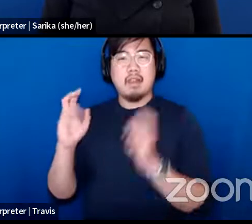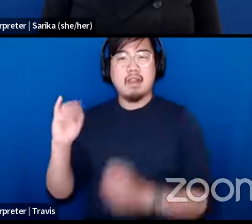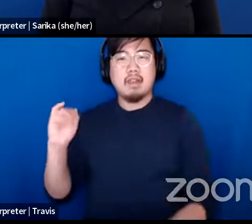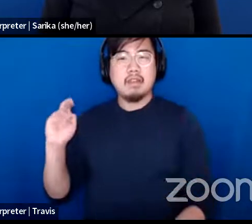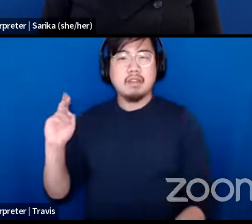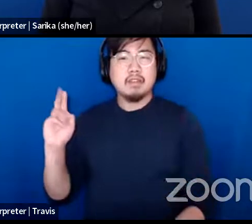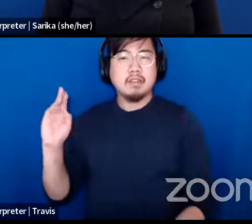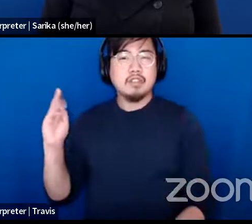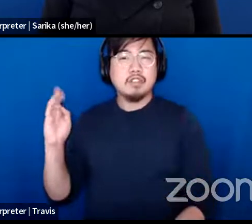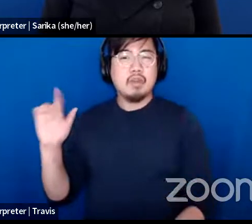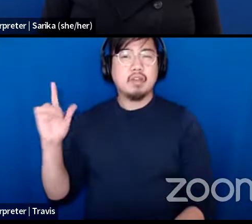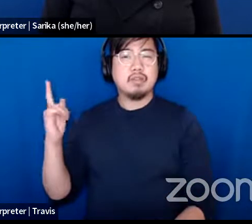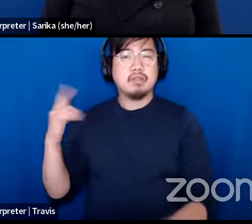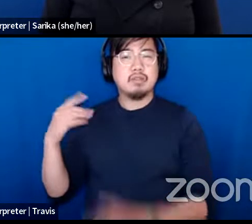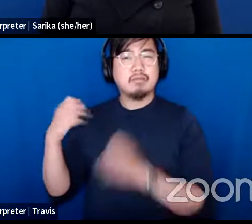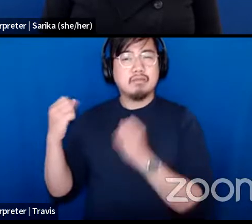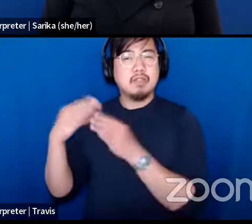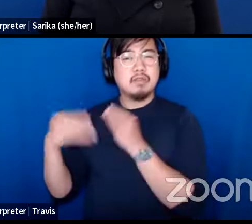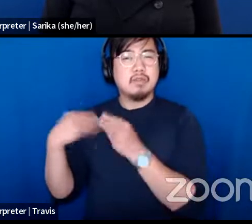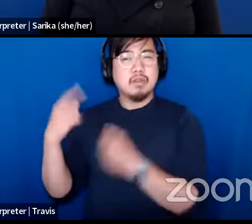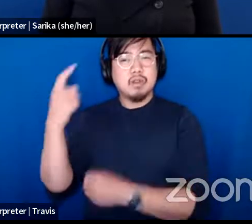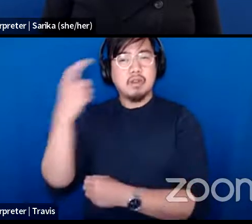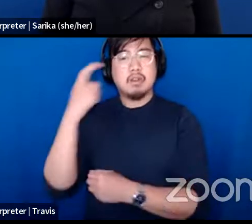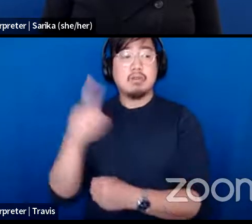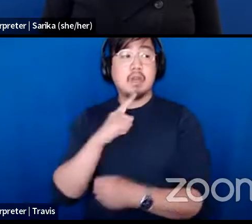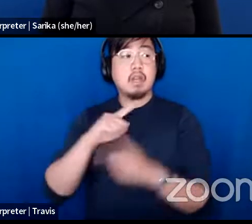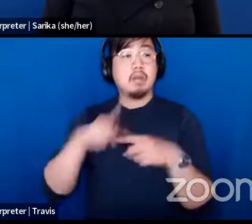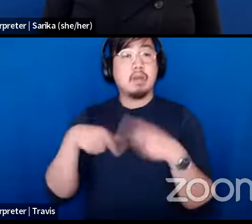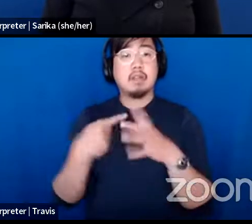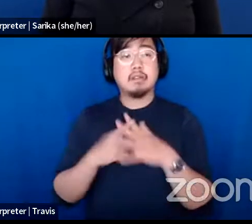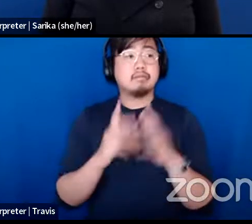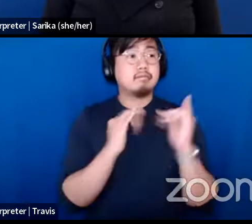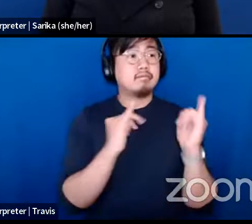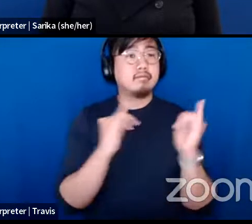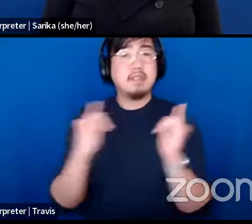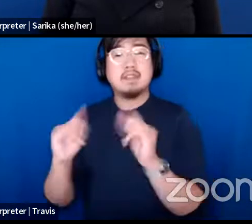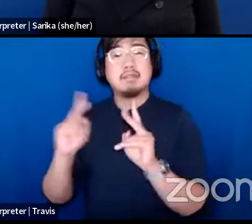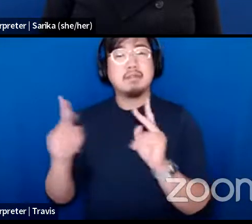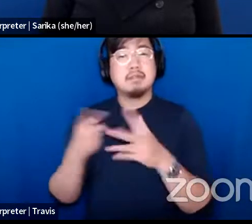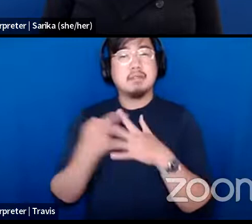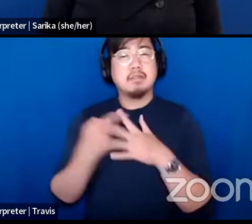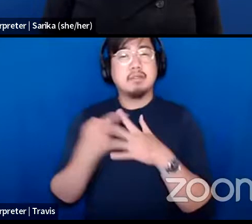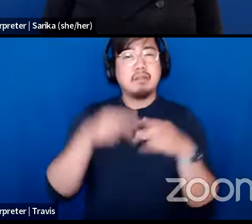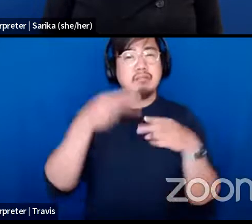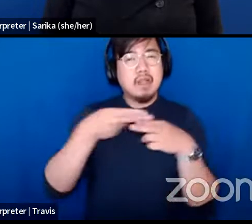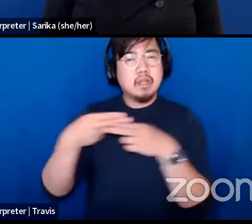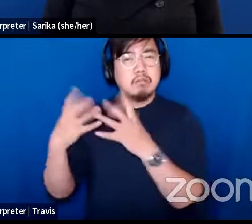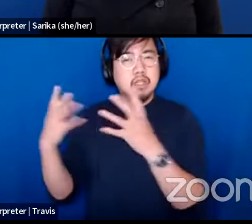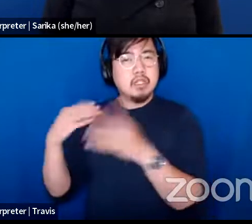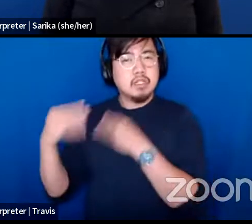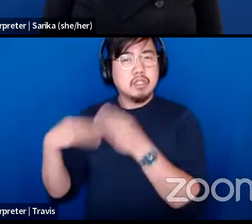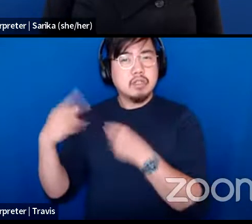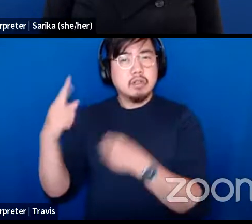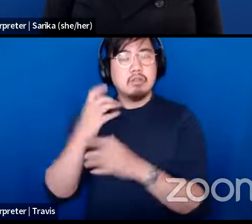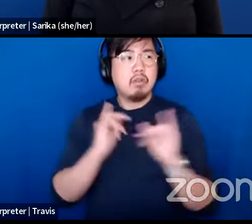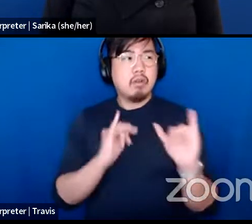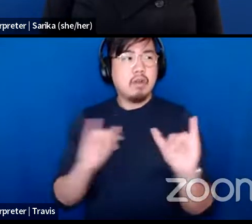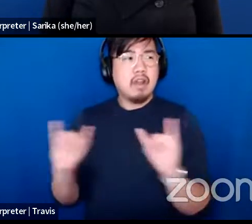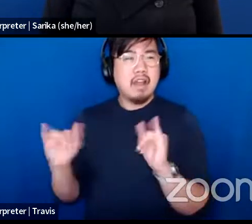surfaced very organically in the interviews is really what led folks to encounter